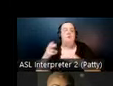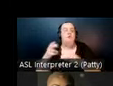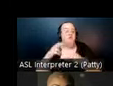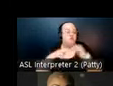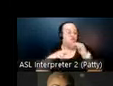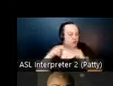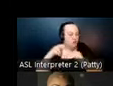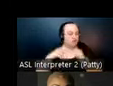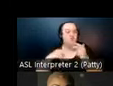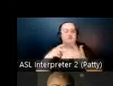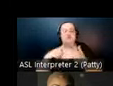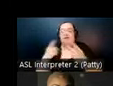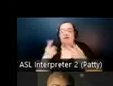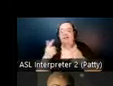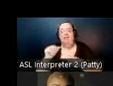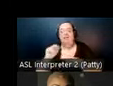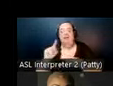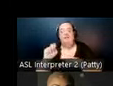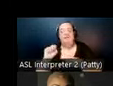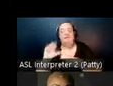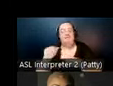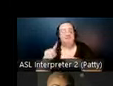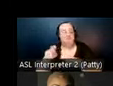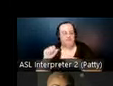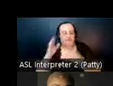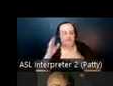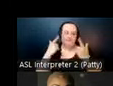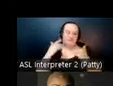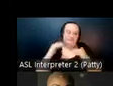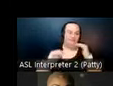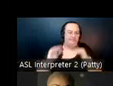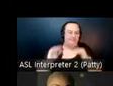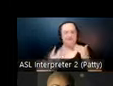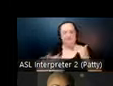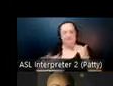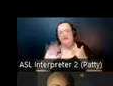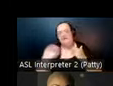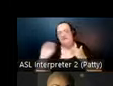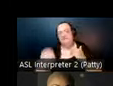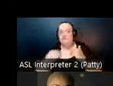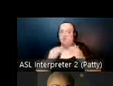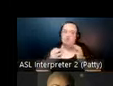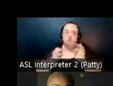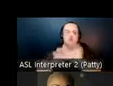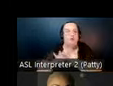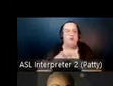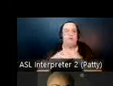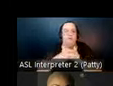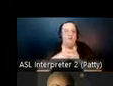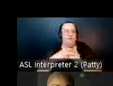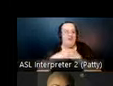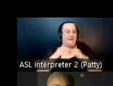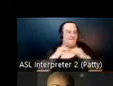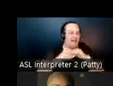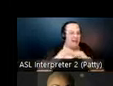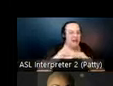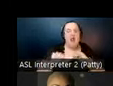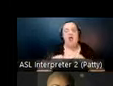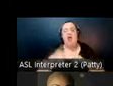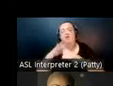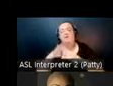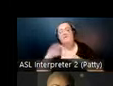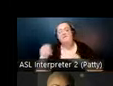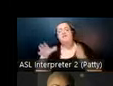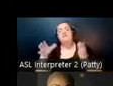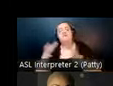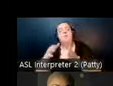landscapes. We're hoping to balance approximately 50% critical preservation maintenance, and the other 50% is